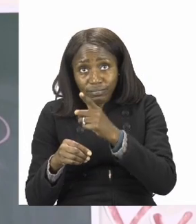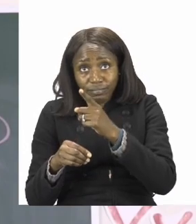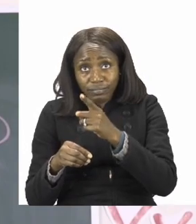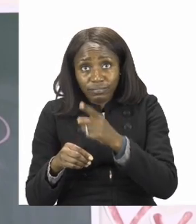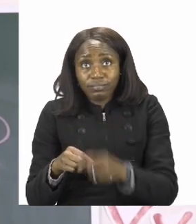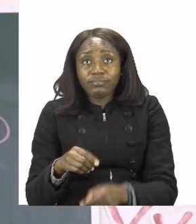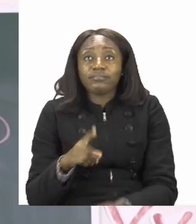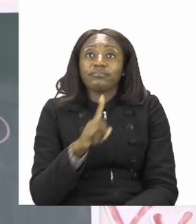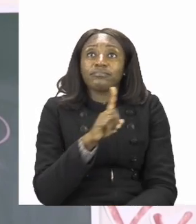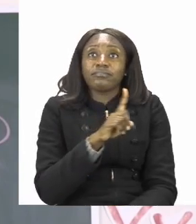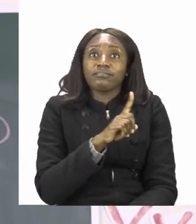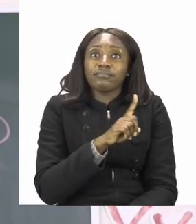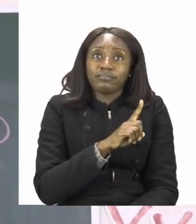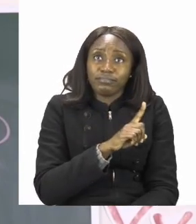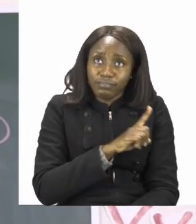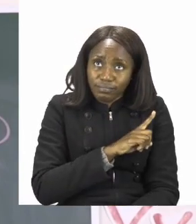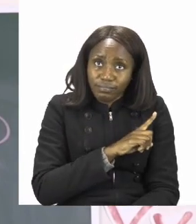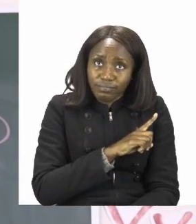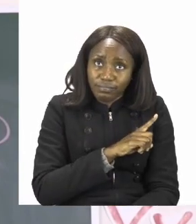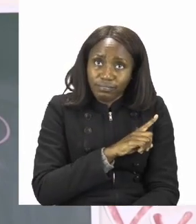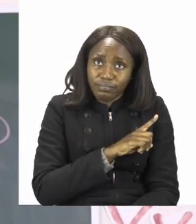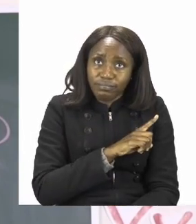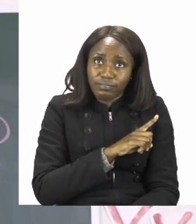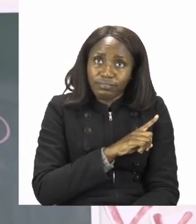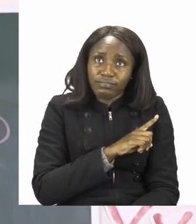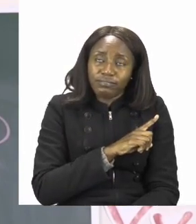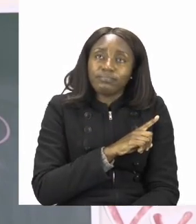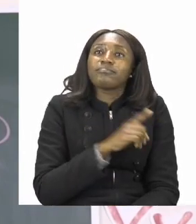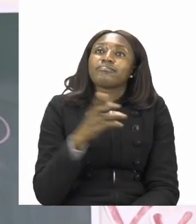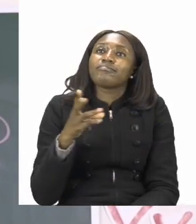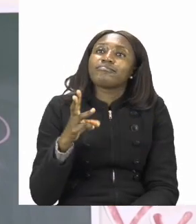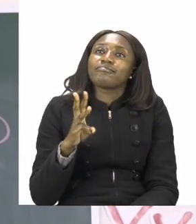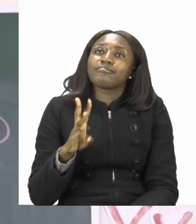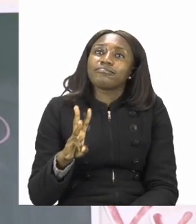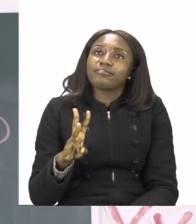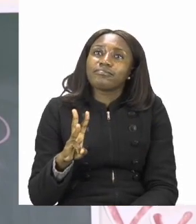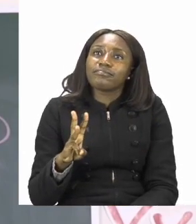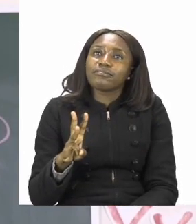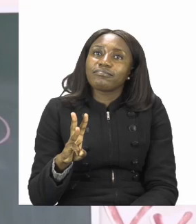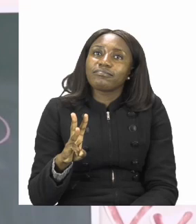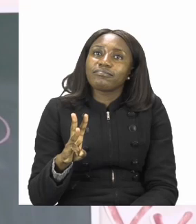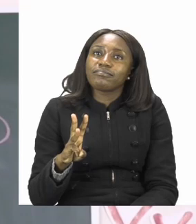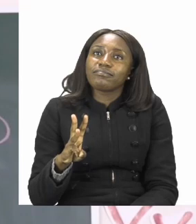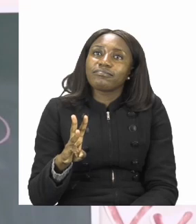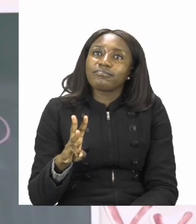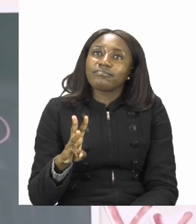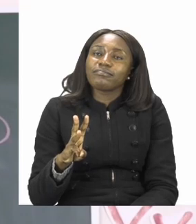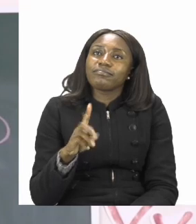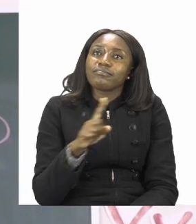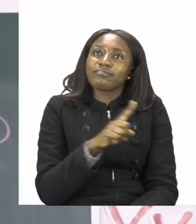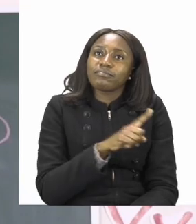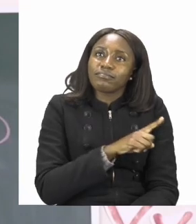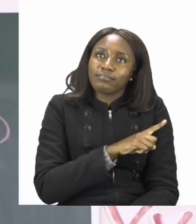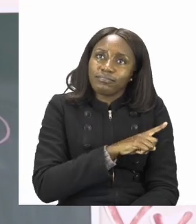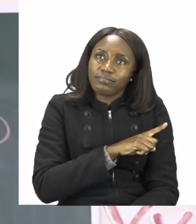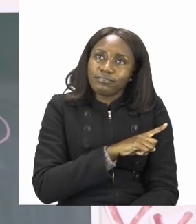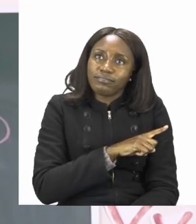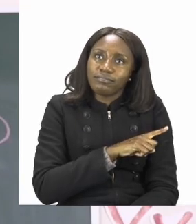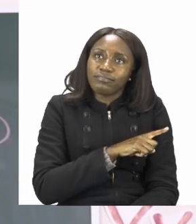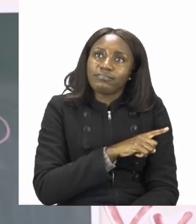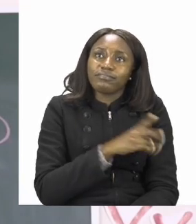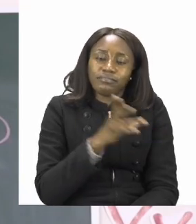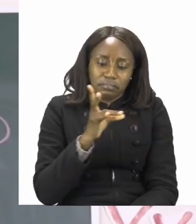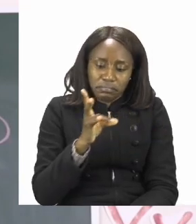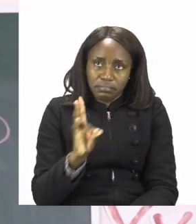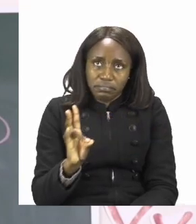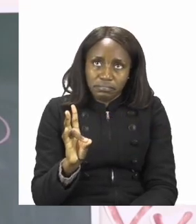We now need to count this one as well. So we're going to say 15 is already